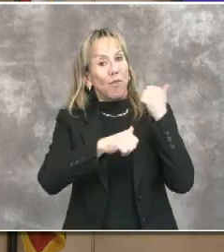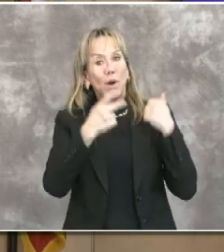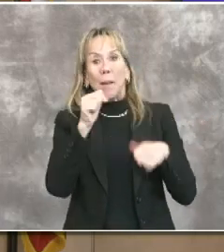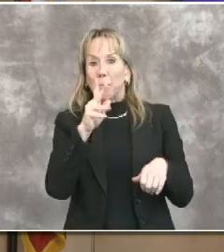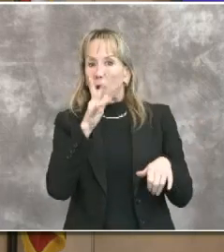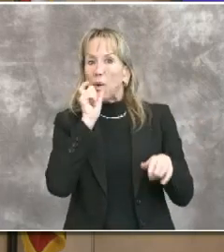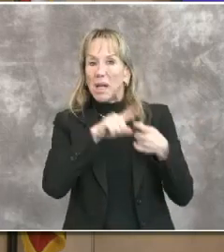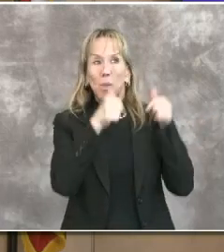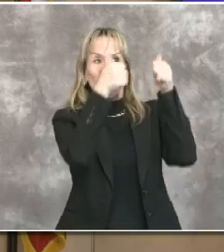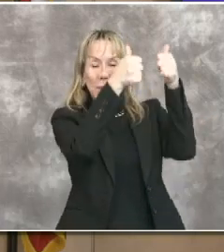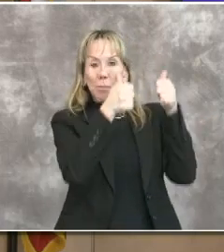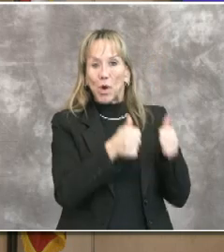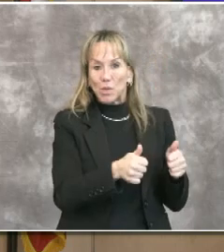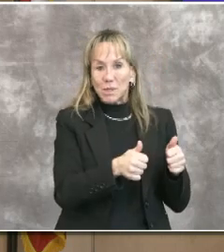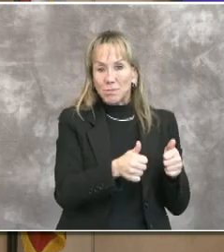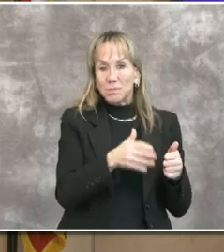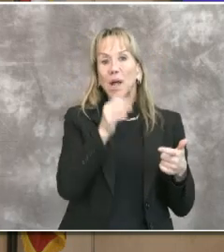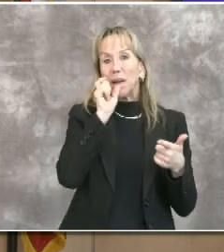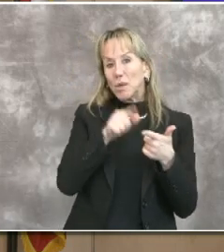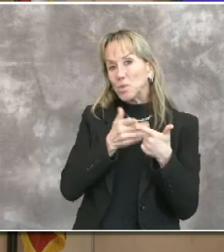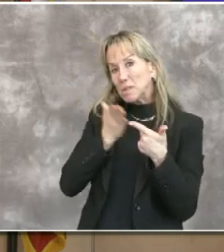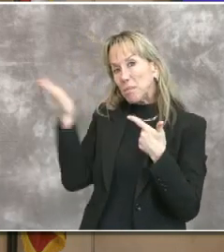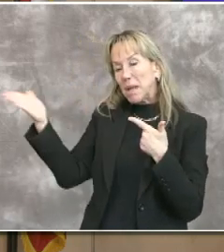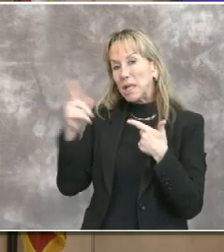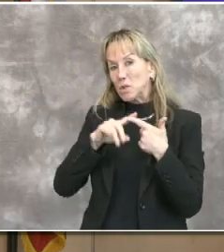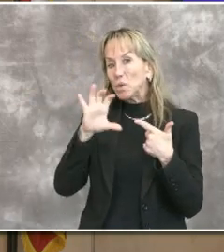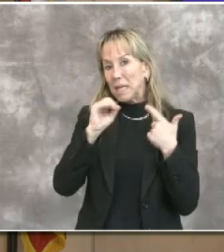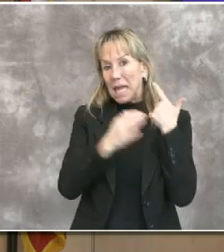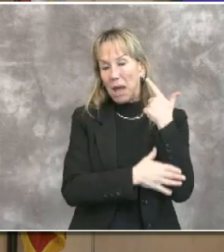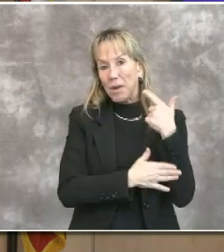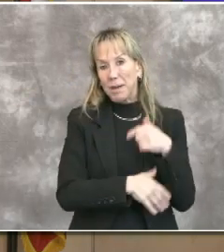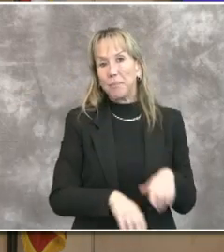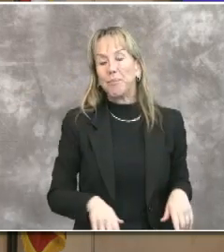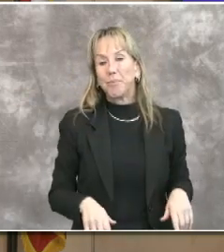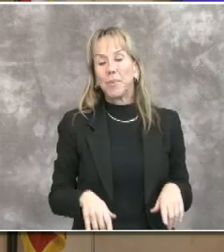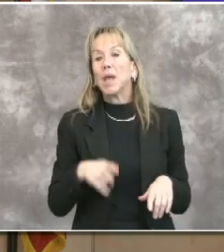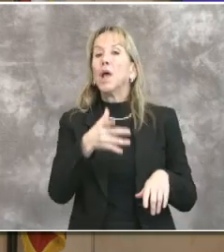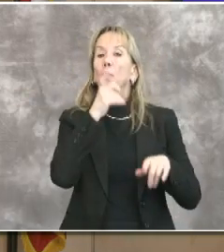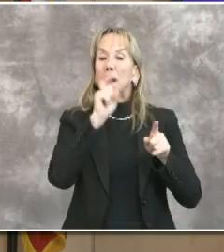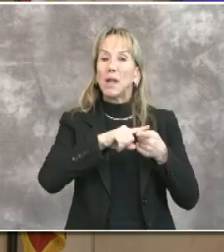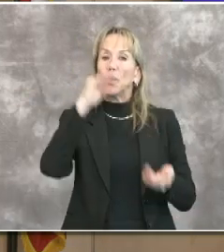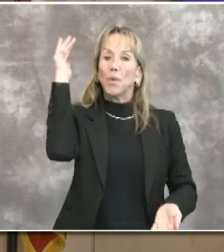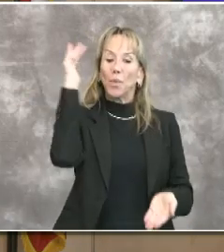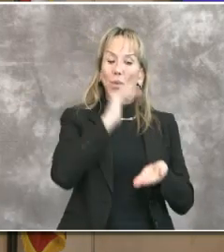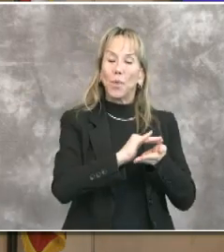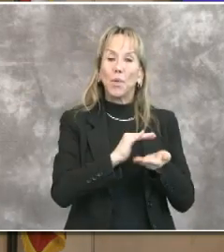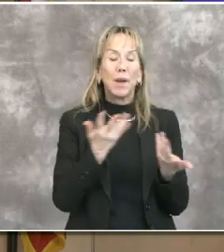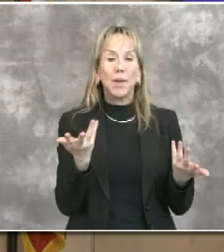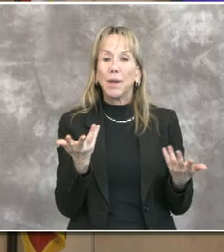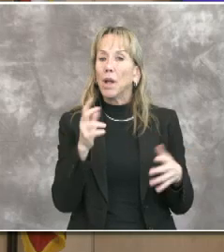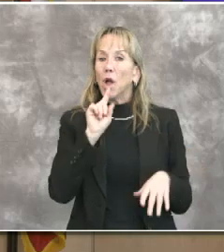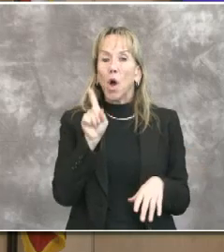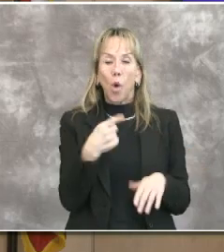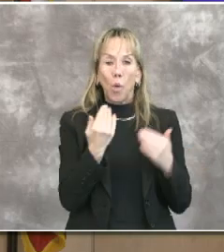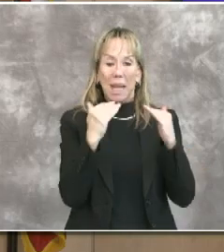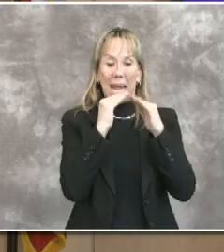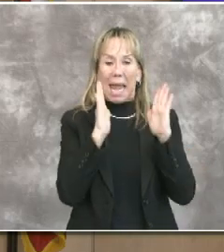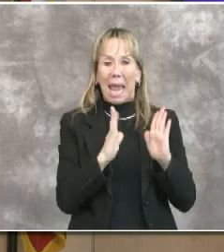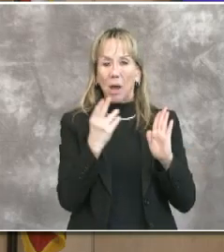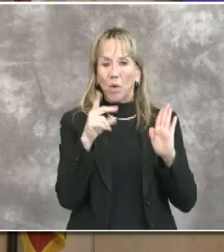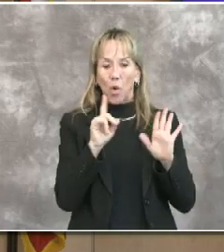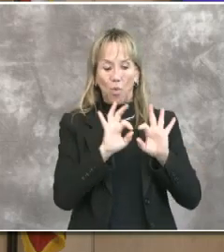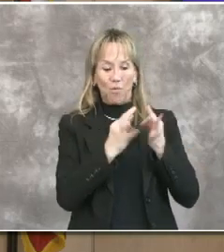park and submitted to the county. They will need to limit gatherings to no more than household units in close proximity to one